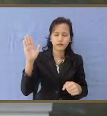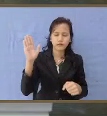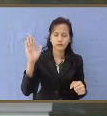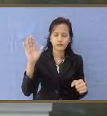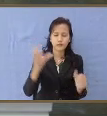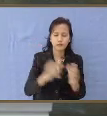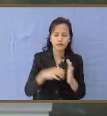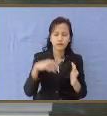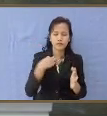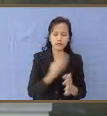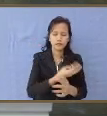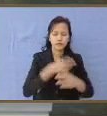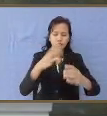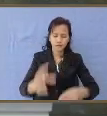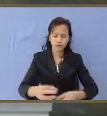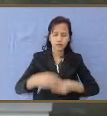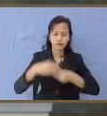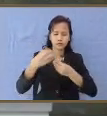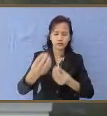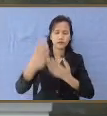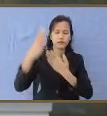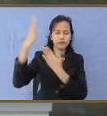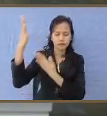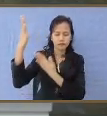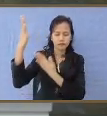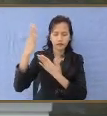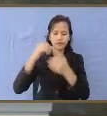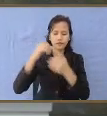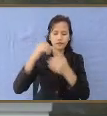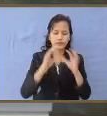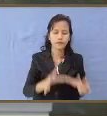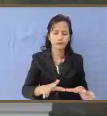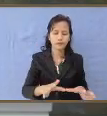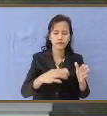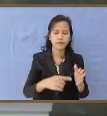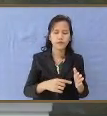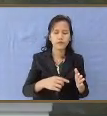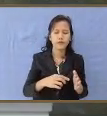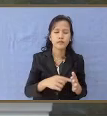amin pong binigay po sa inyo. Bless each family